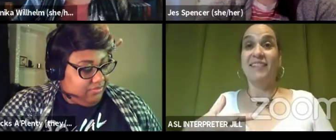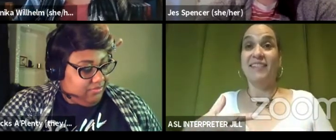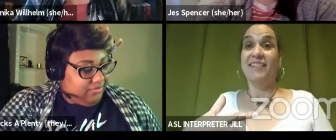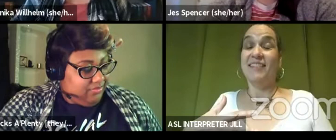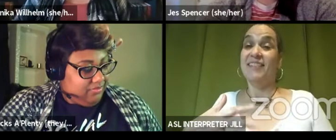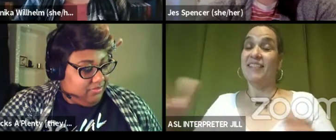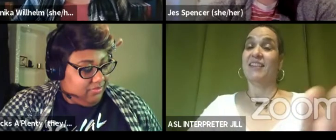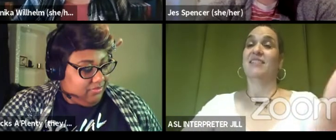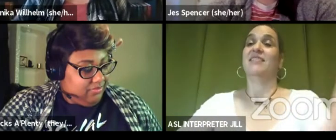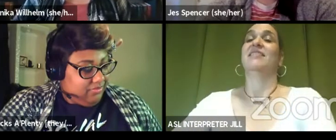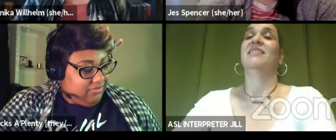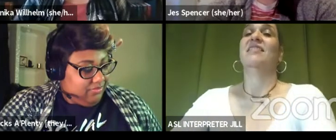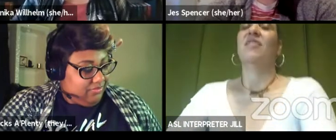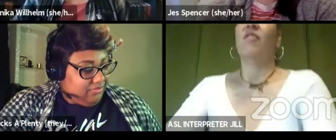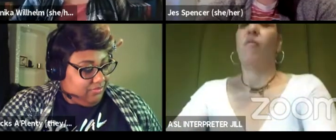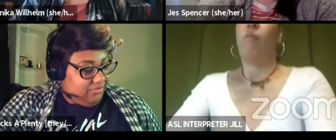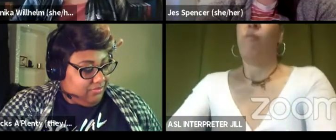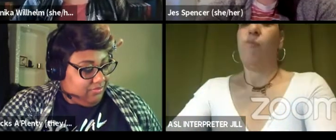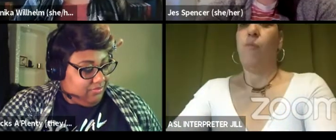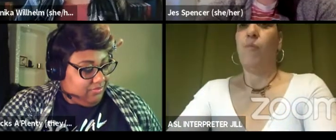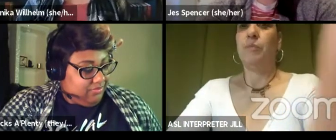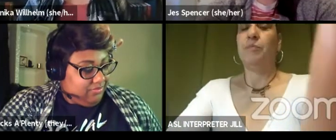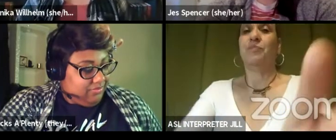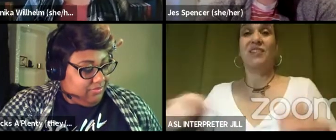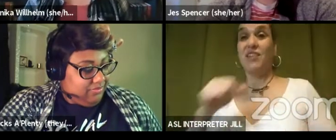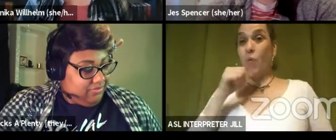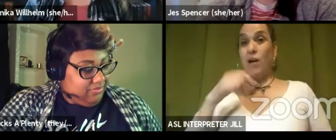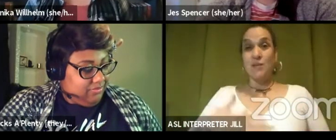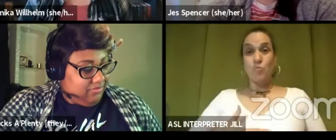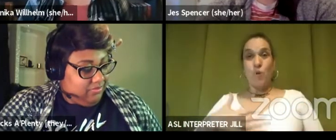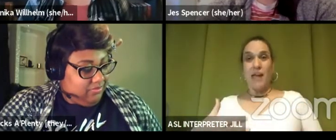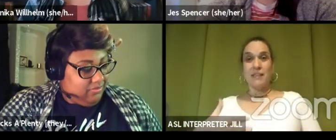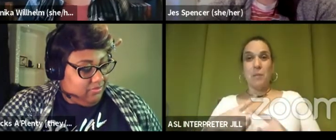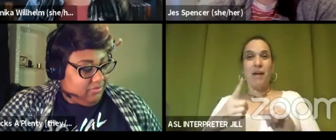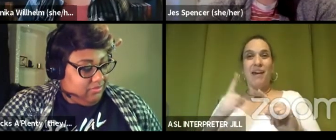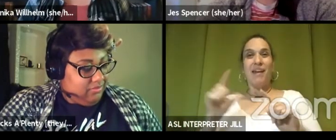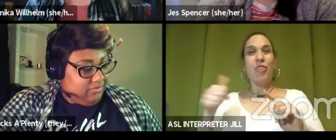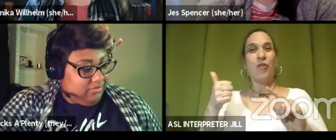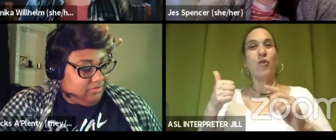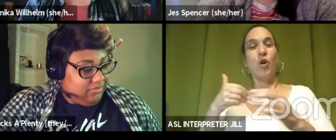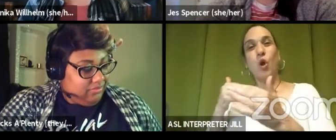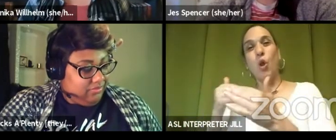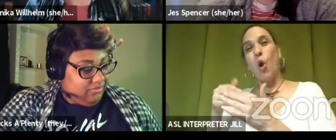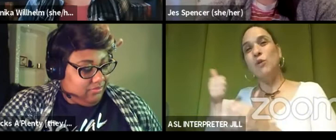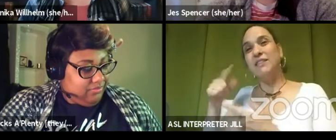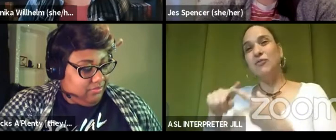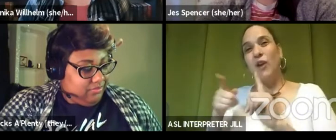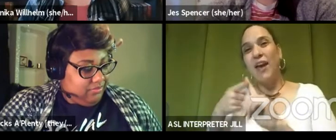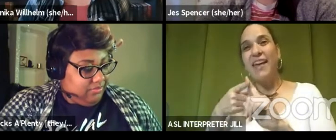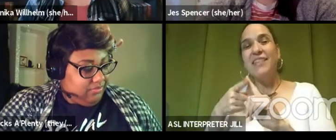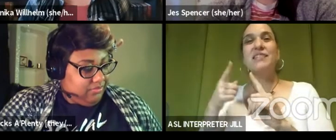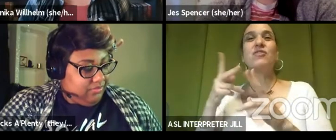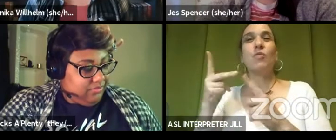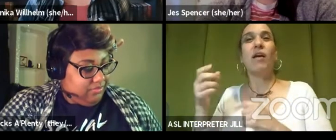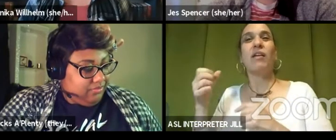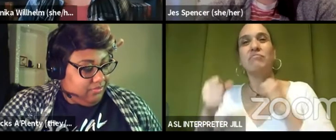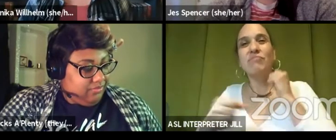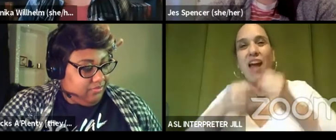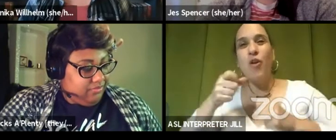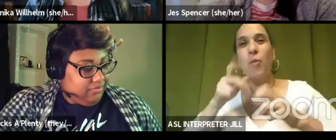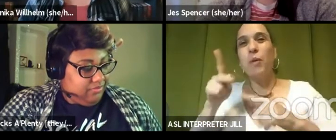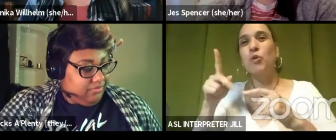she wasn't, but you know, like the people she wanted, her closest friends, people she could trust, people that she liked their voices. And